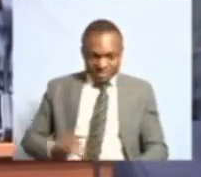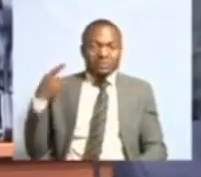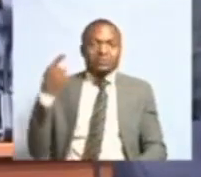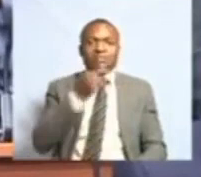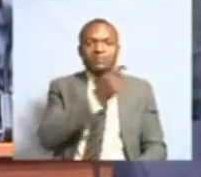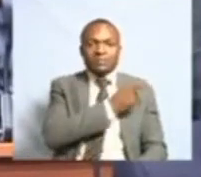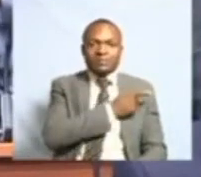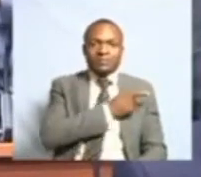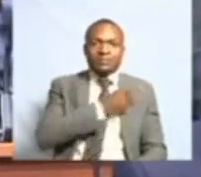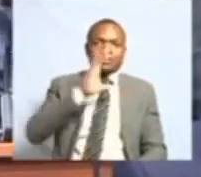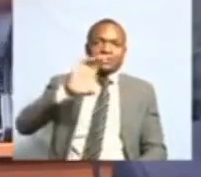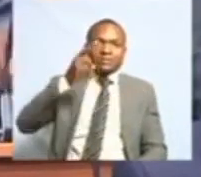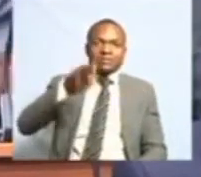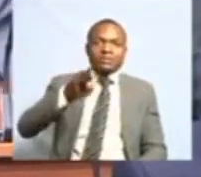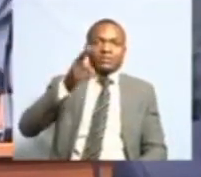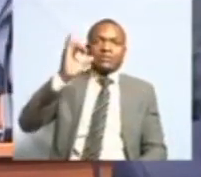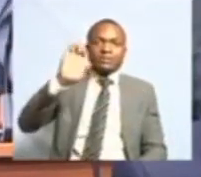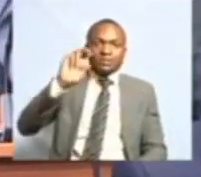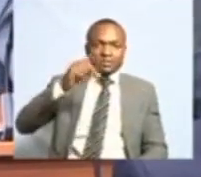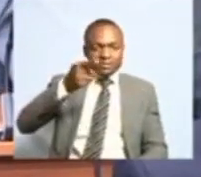Parliament for Chiyengi.